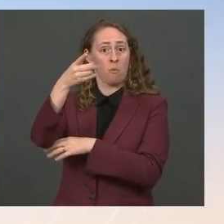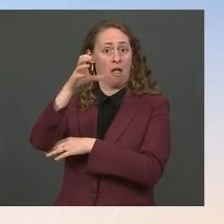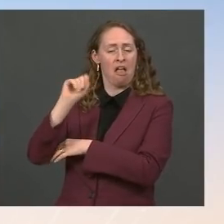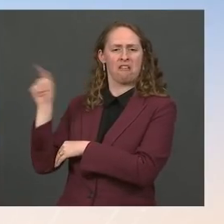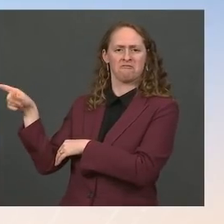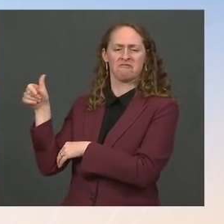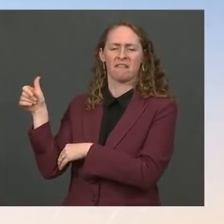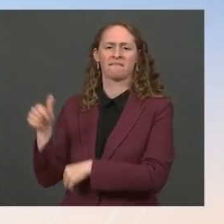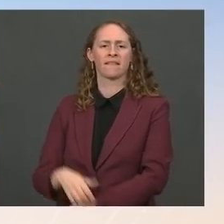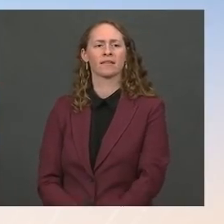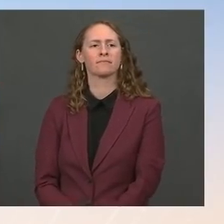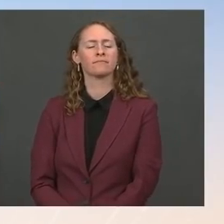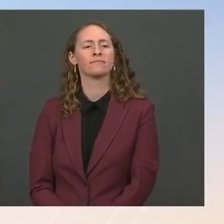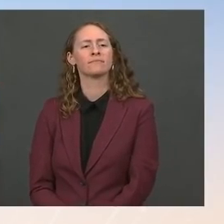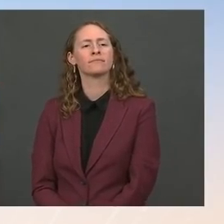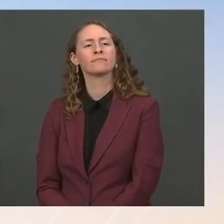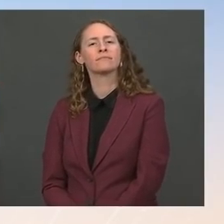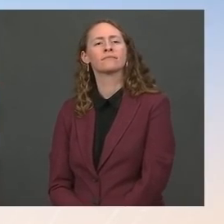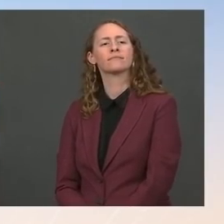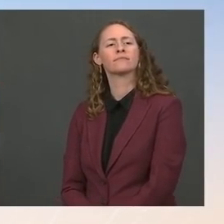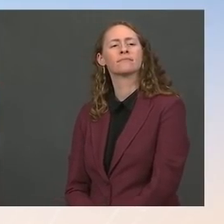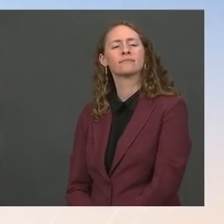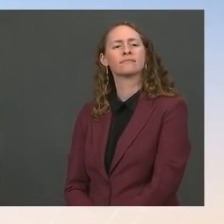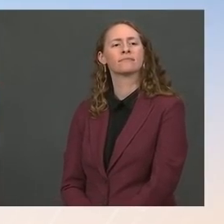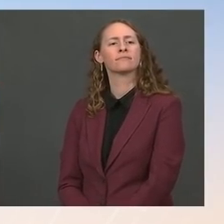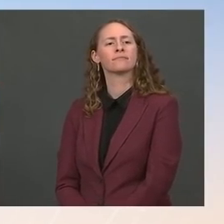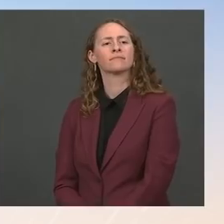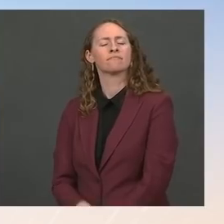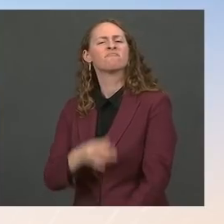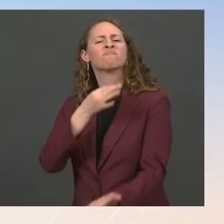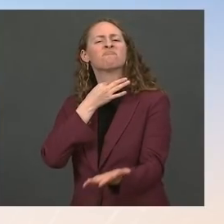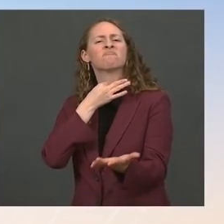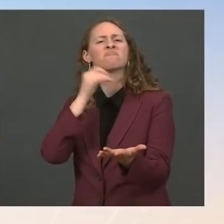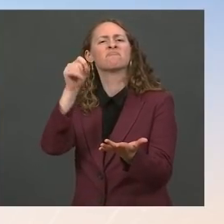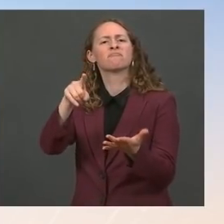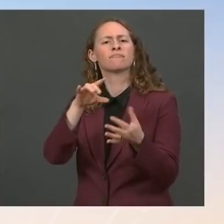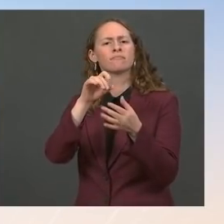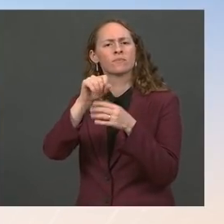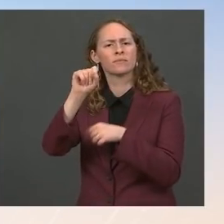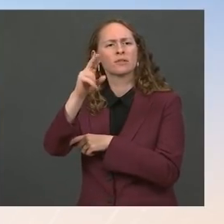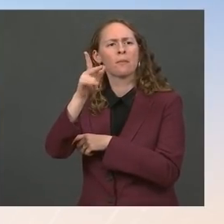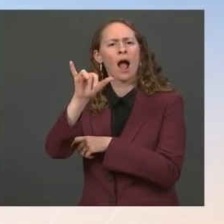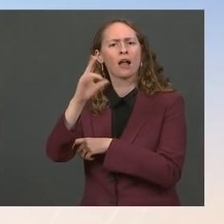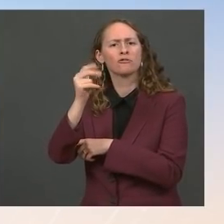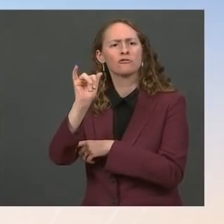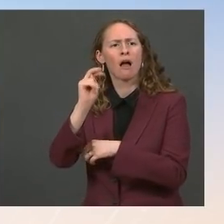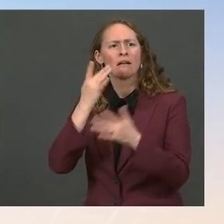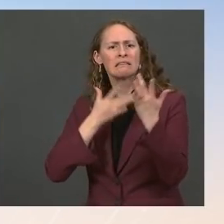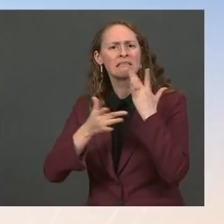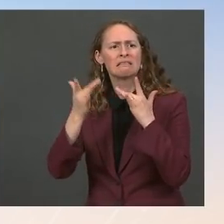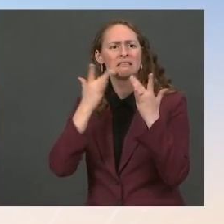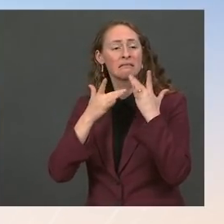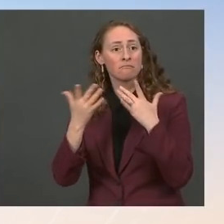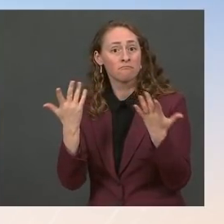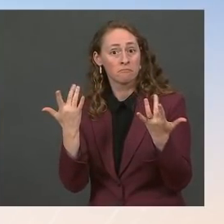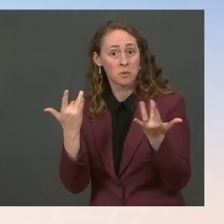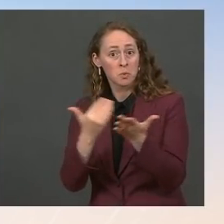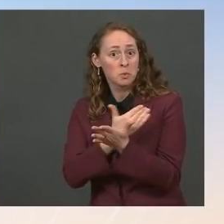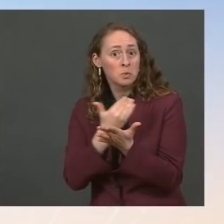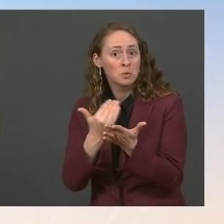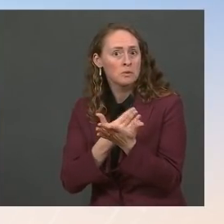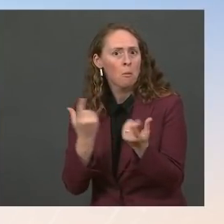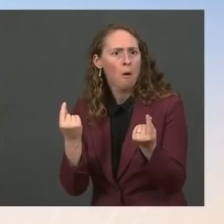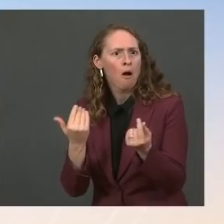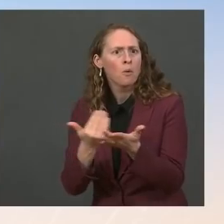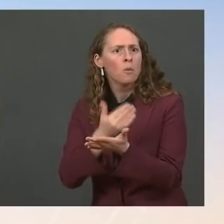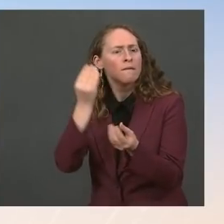up on the supply chain that you just said was, you were seeing some serious progress on that front. So a couple of questions. Yeah. So the Port of Long Beach